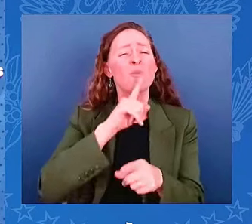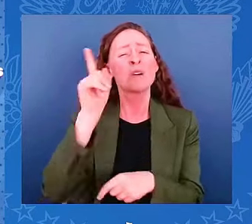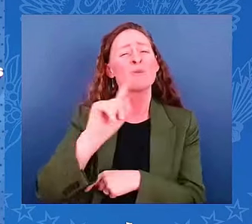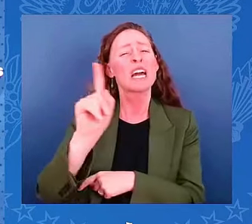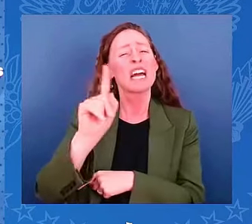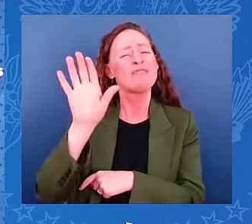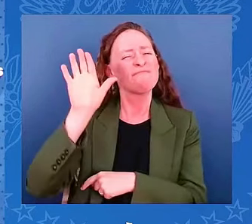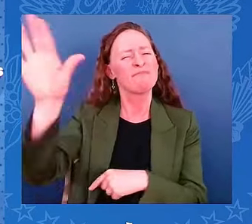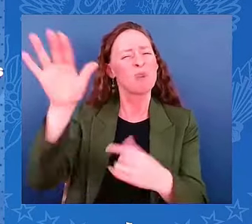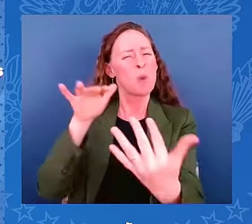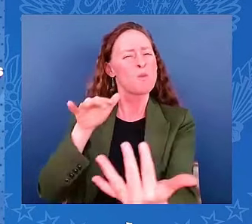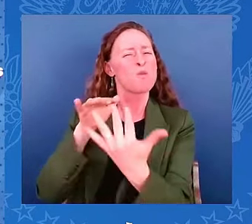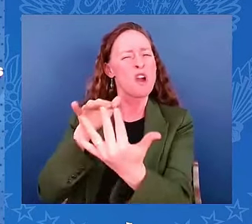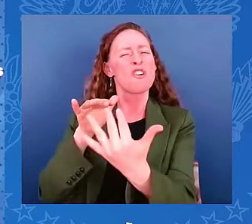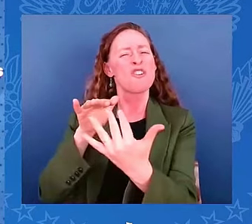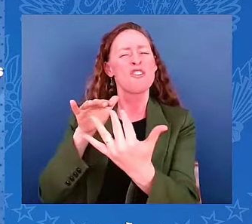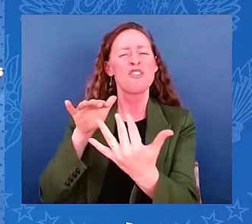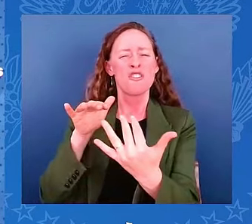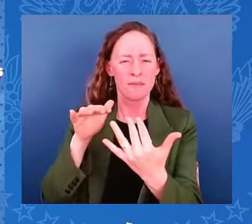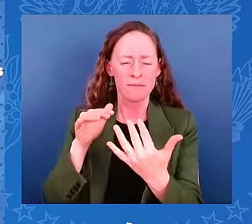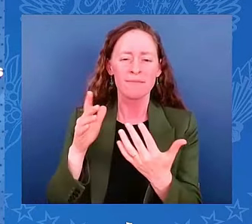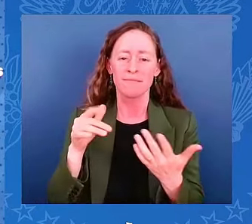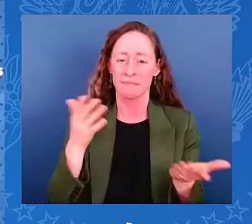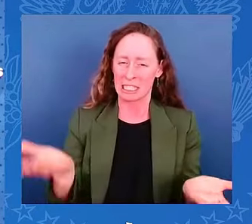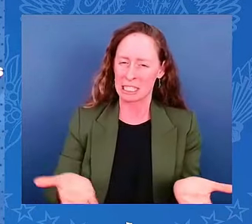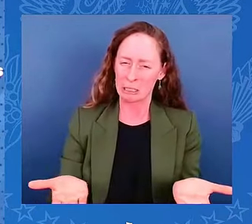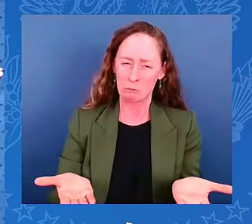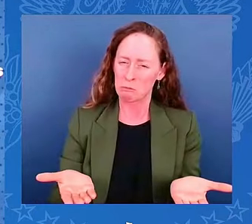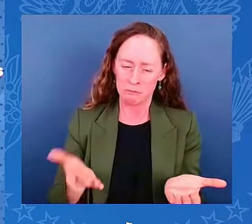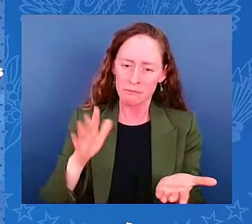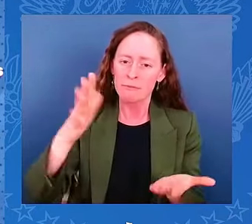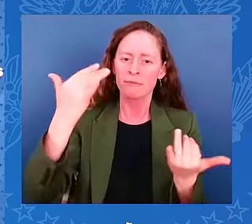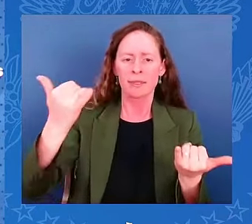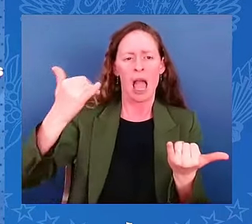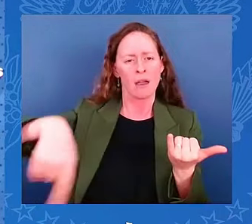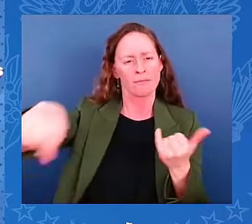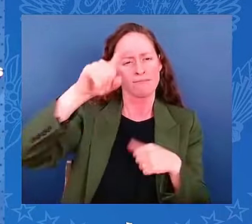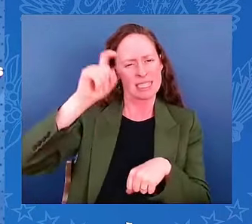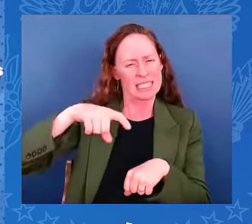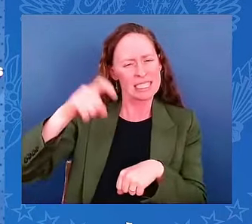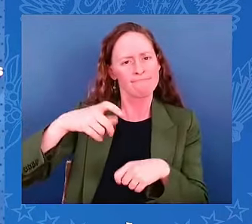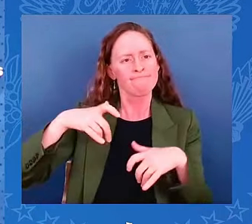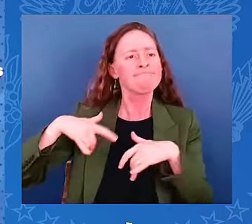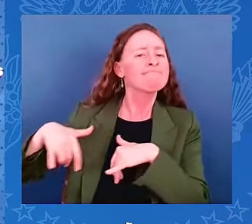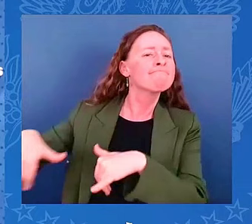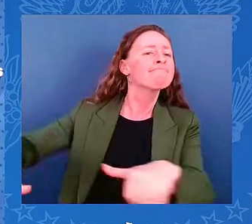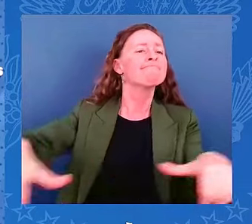universal background checks.